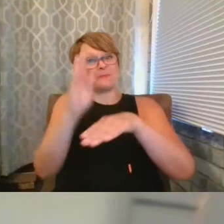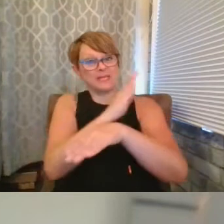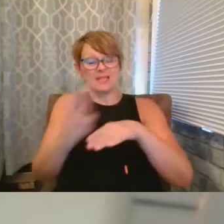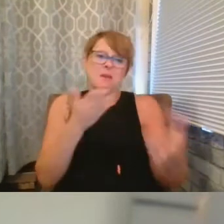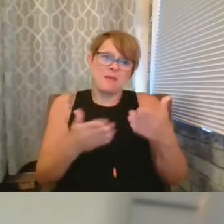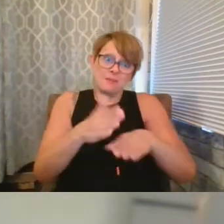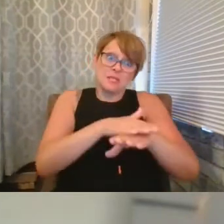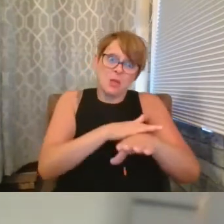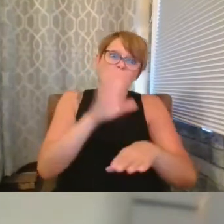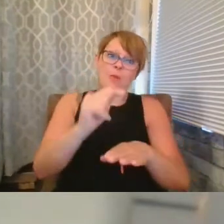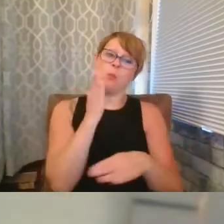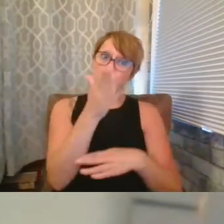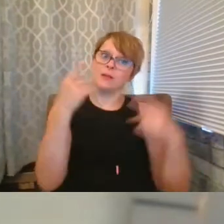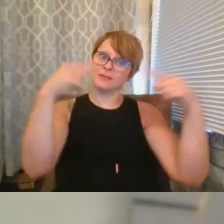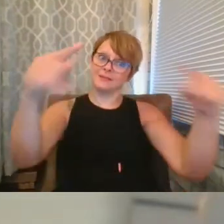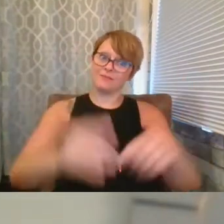there.